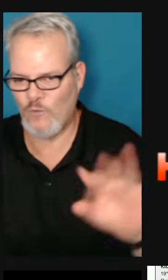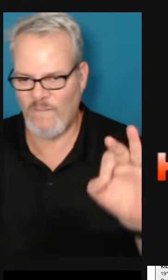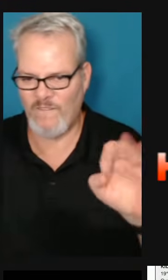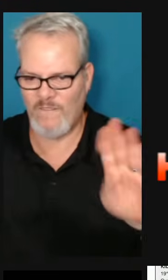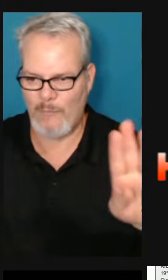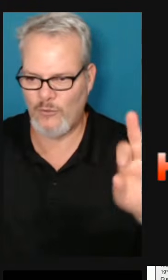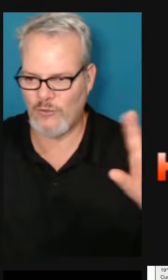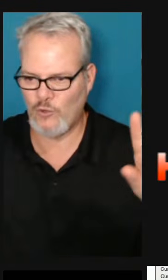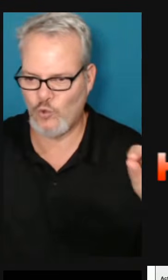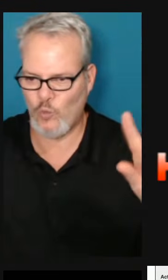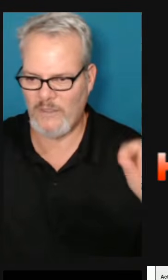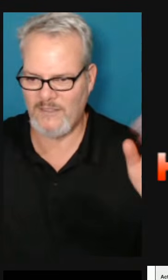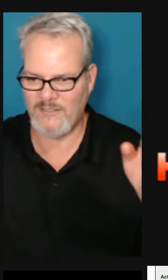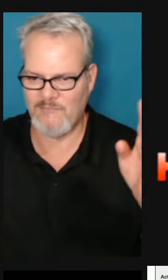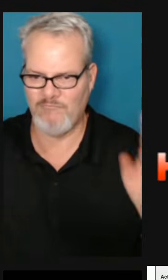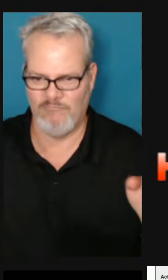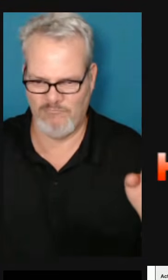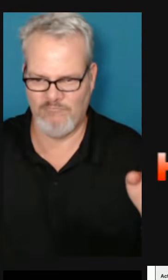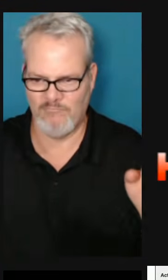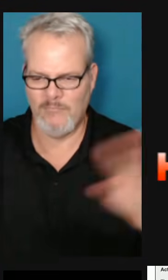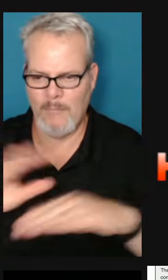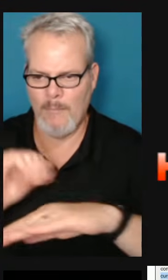inflation. And